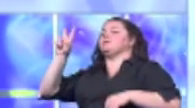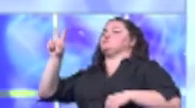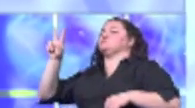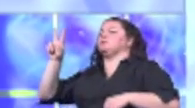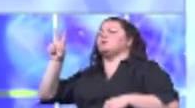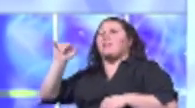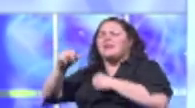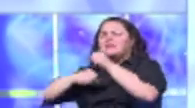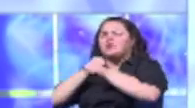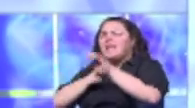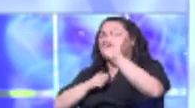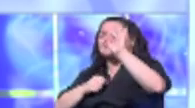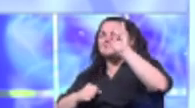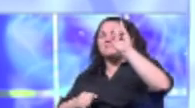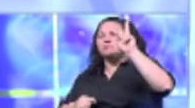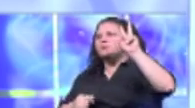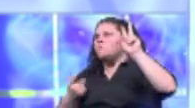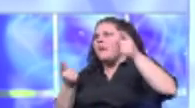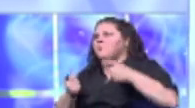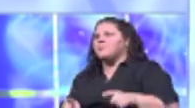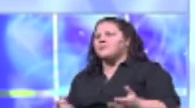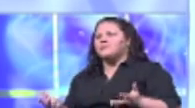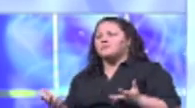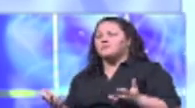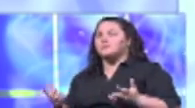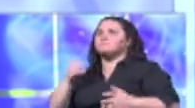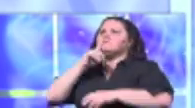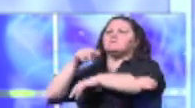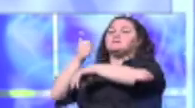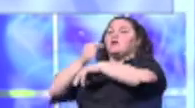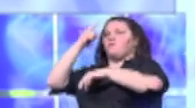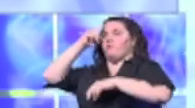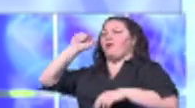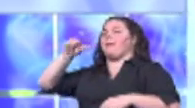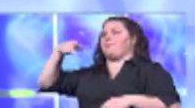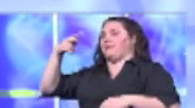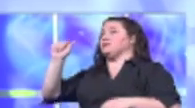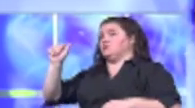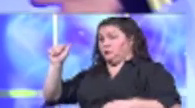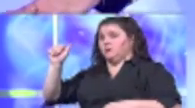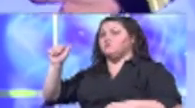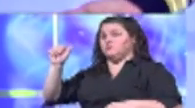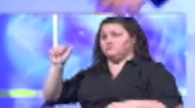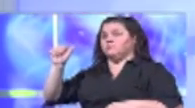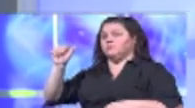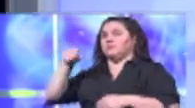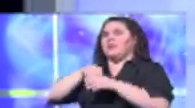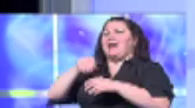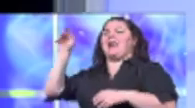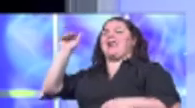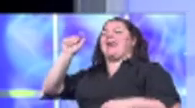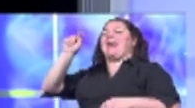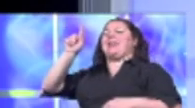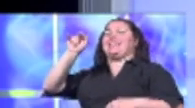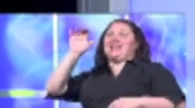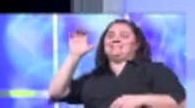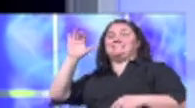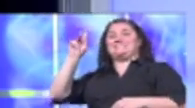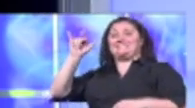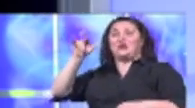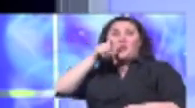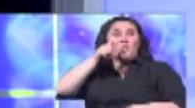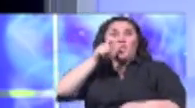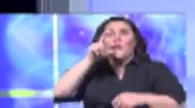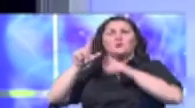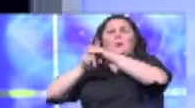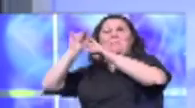What happened in 1872? The formation of the American Public Health Association, Atlantic City. Who was out there at that meeting back then?